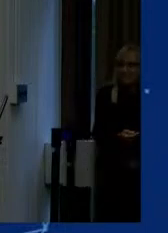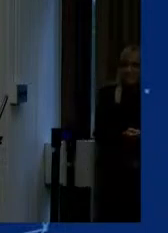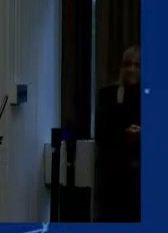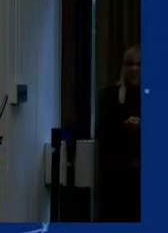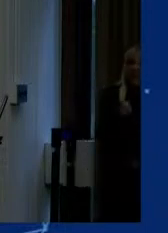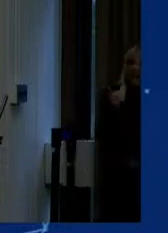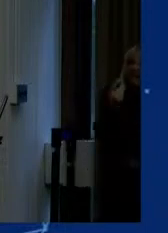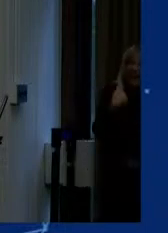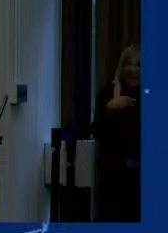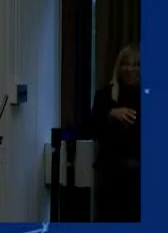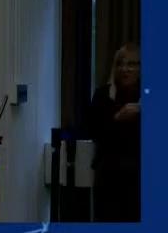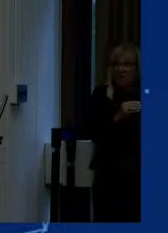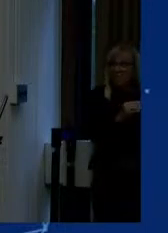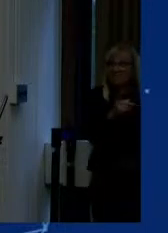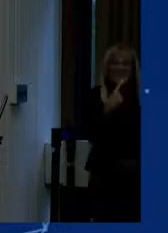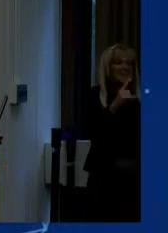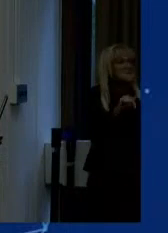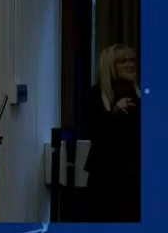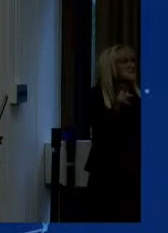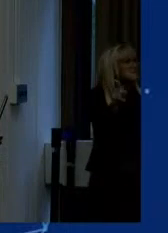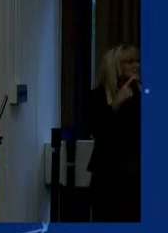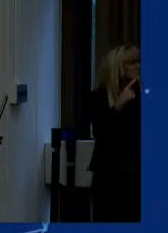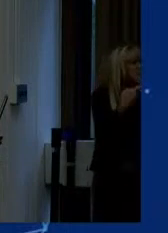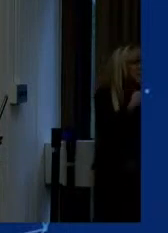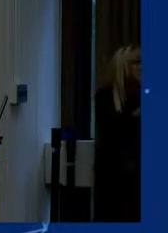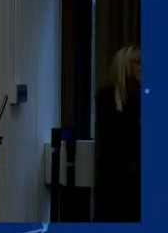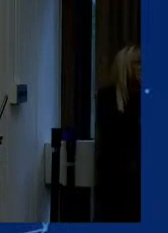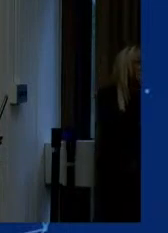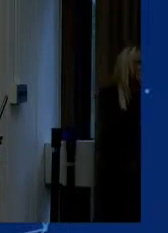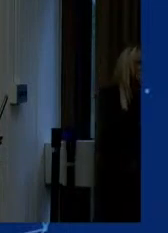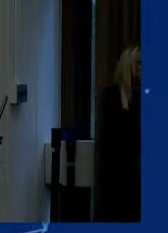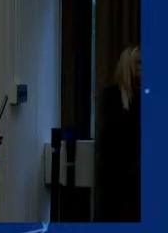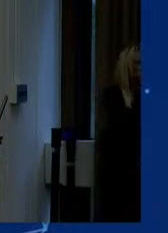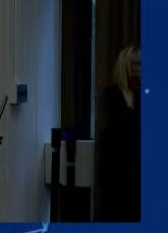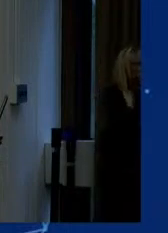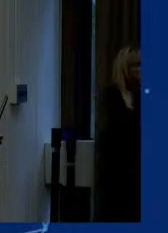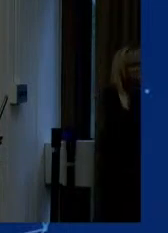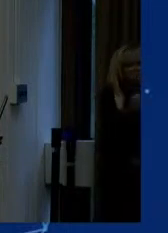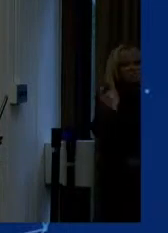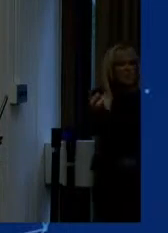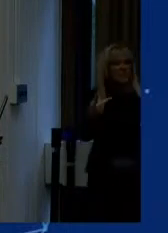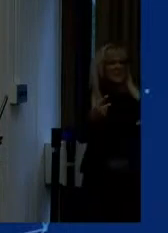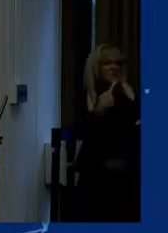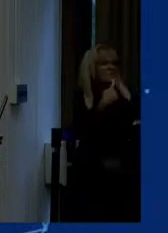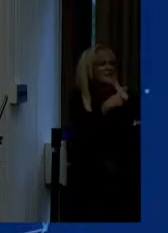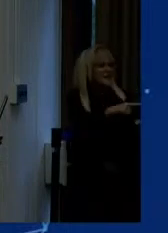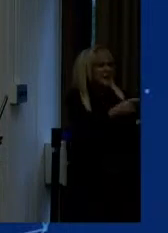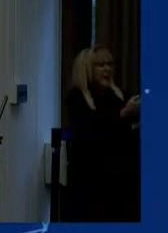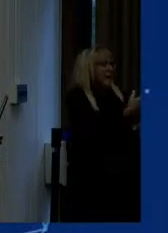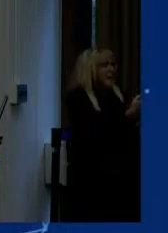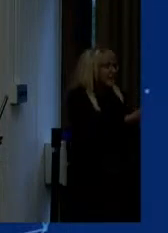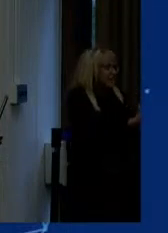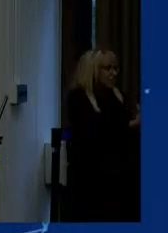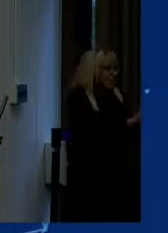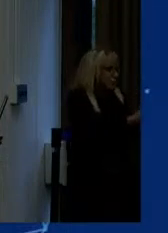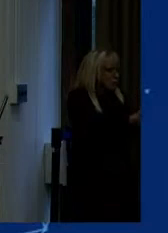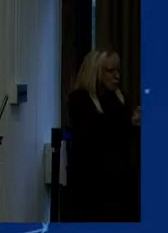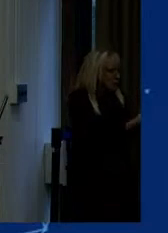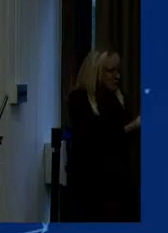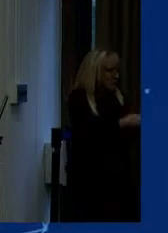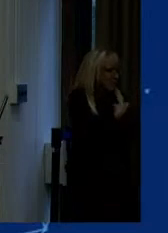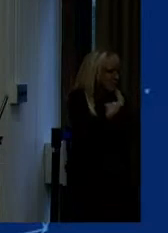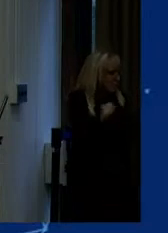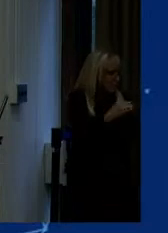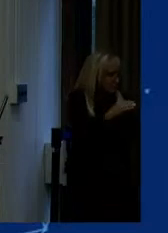one step further. And, this is saying high school grades 9 through 12, I would specify that. 11th grade, New York State, Regents